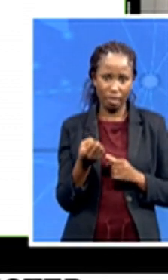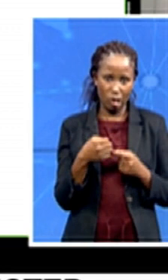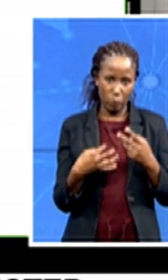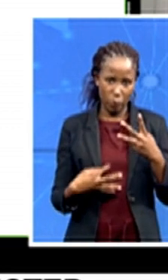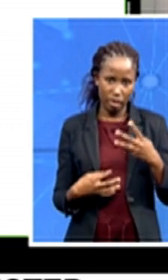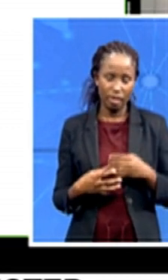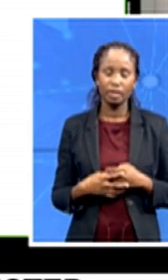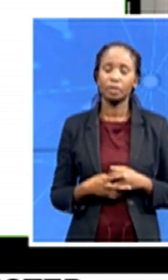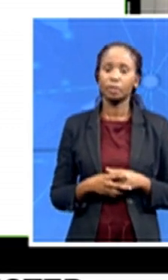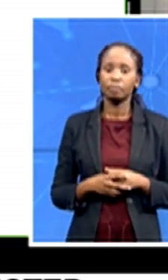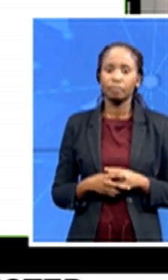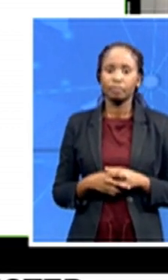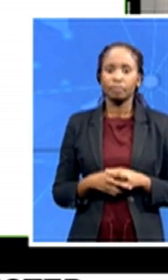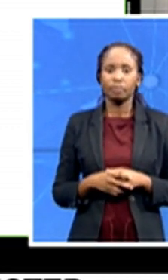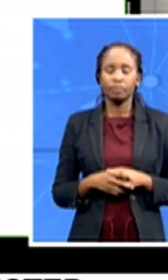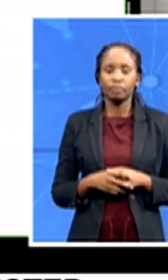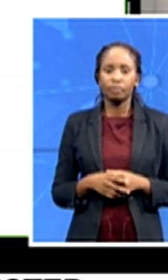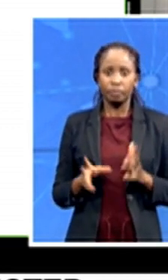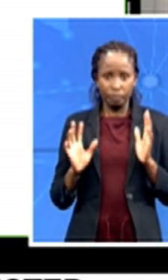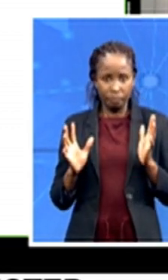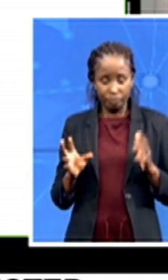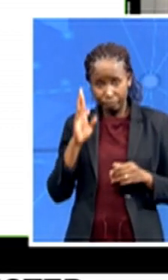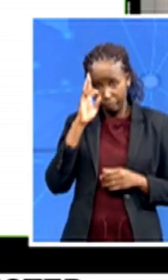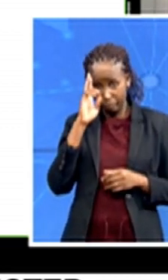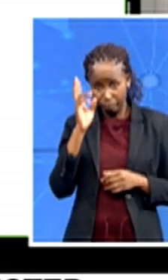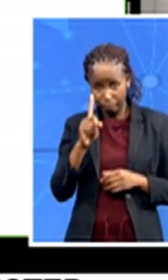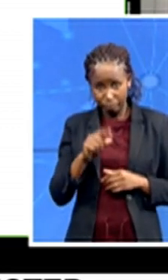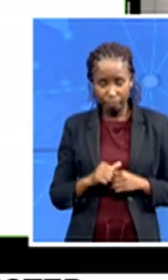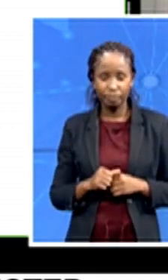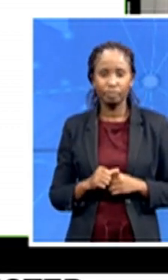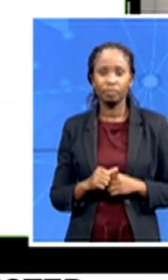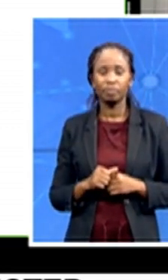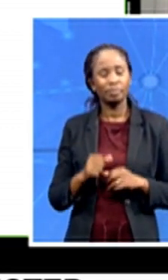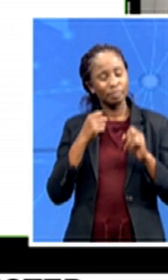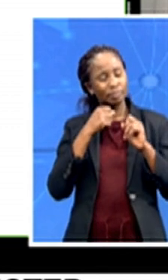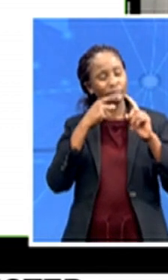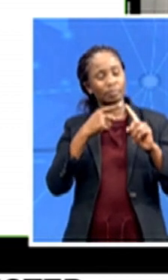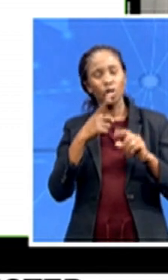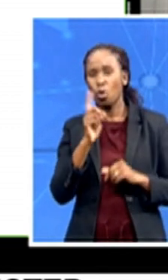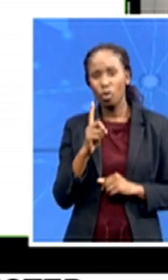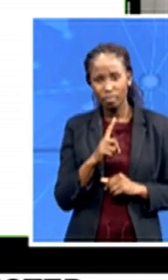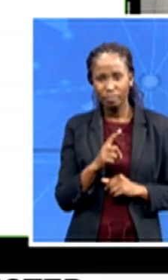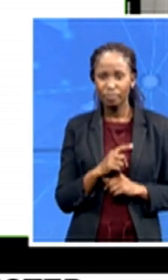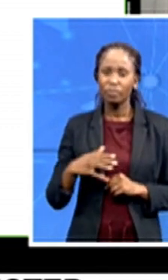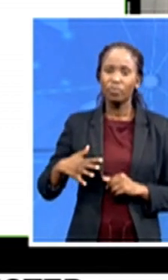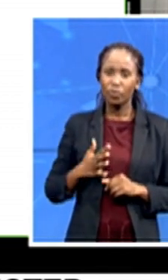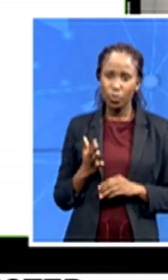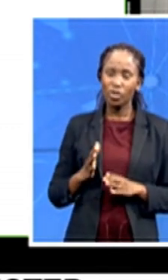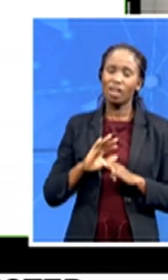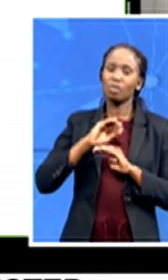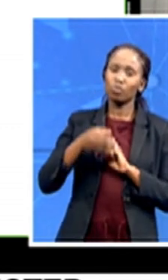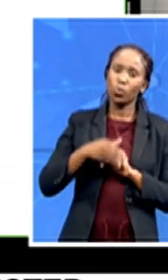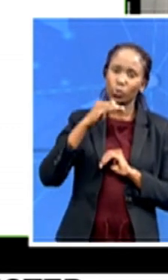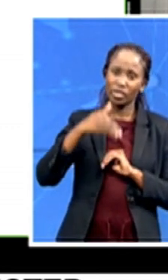need to remember is that the main goal is to protect these people from severe illness, to protect everybody from severe illness, especially